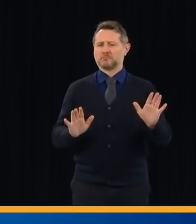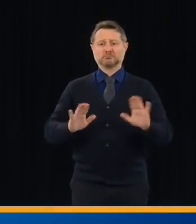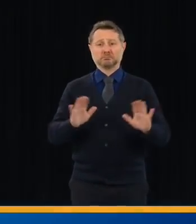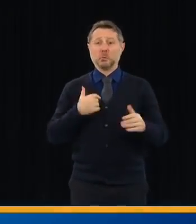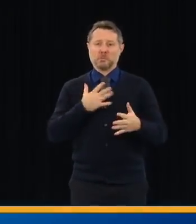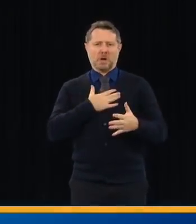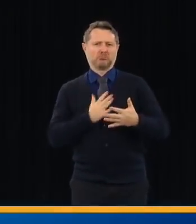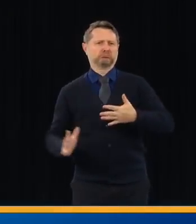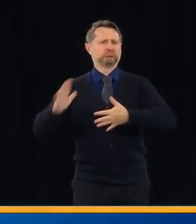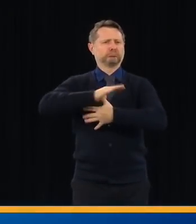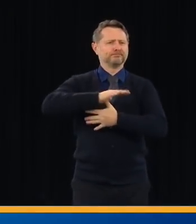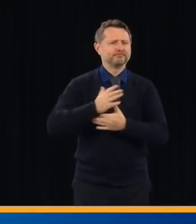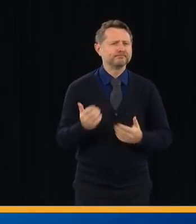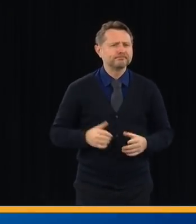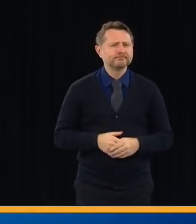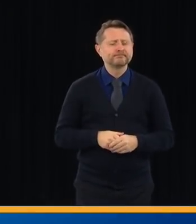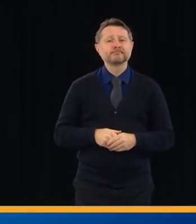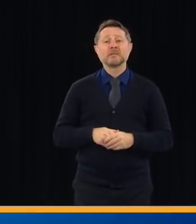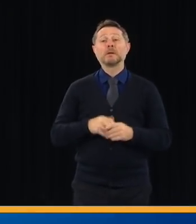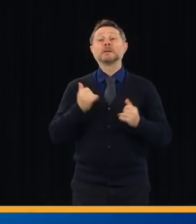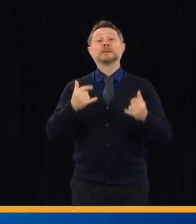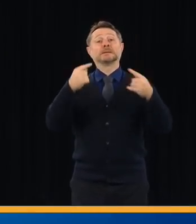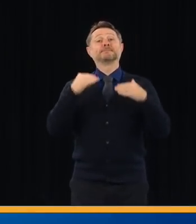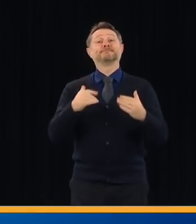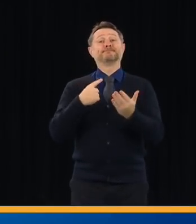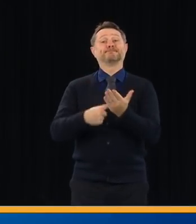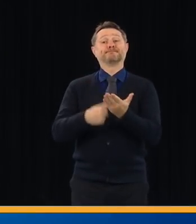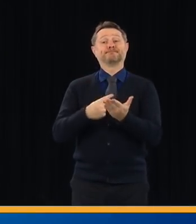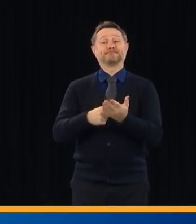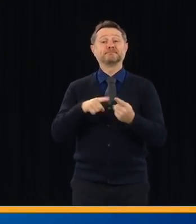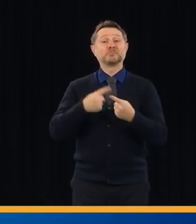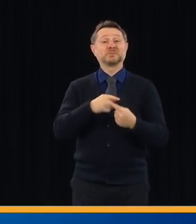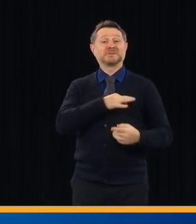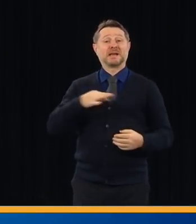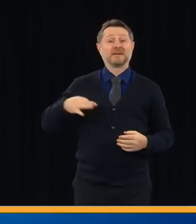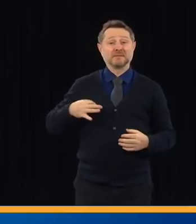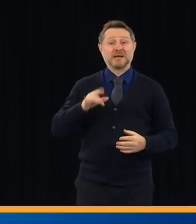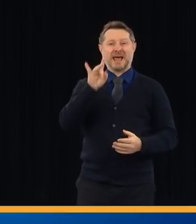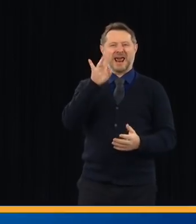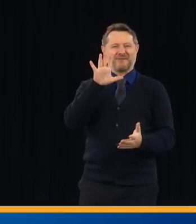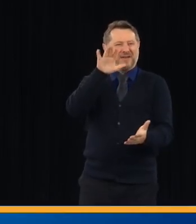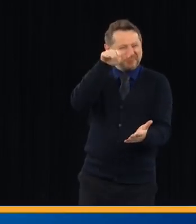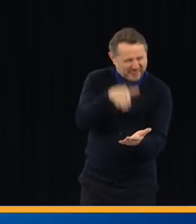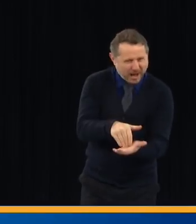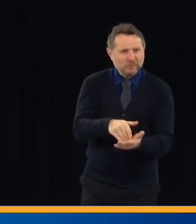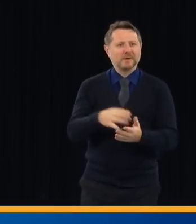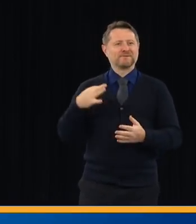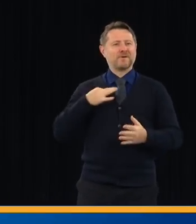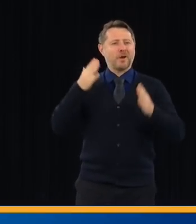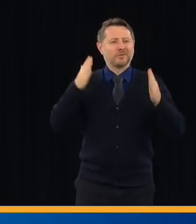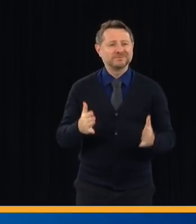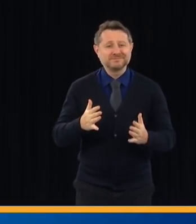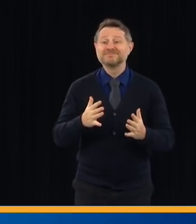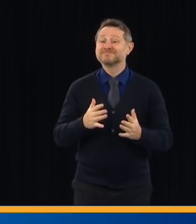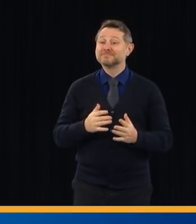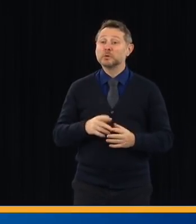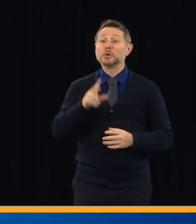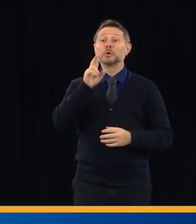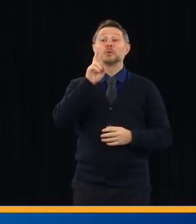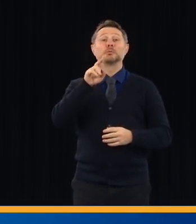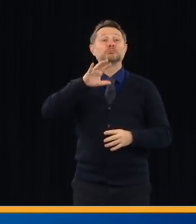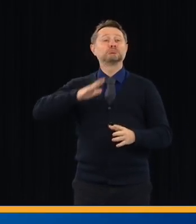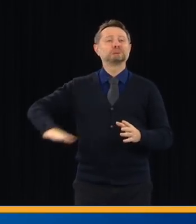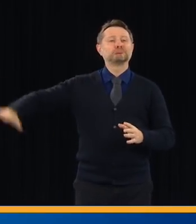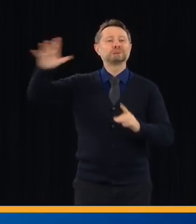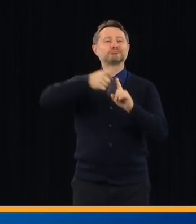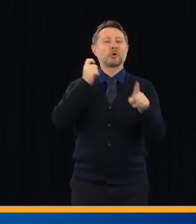priority. In terms of staffing, we have 85,000 volunteers, 22,000 out-of-state volunteers. How amazing is